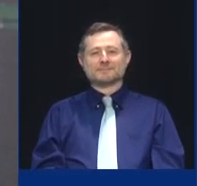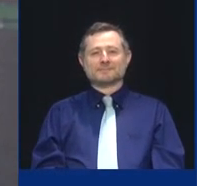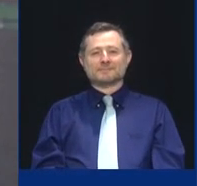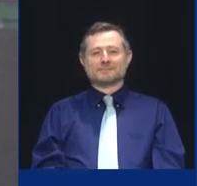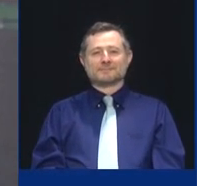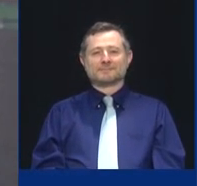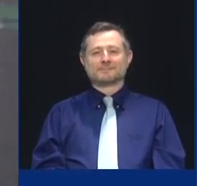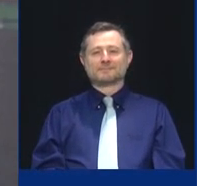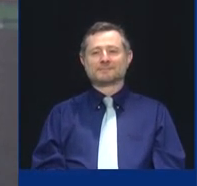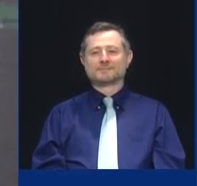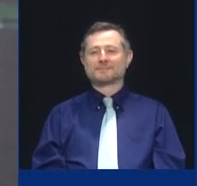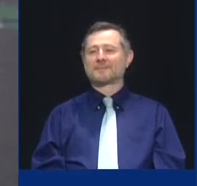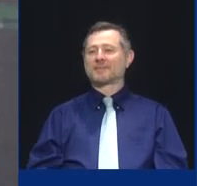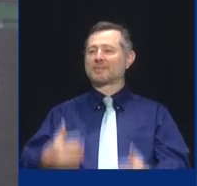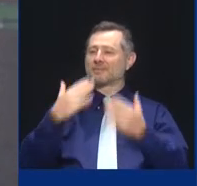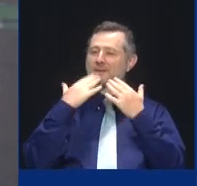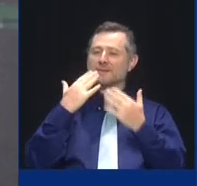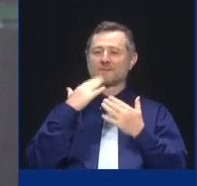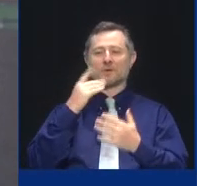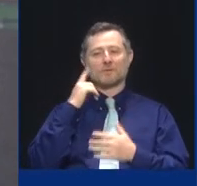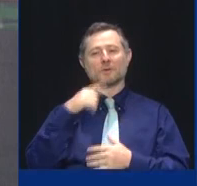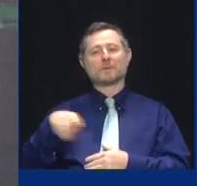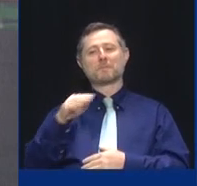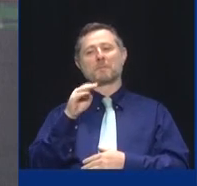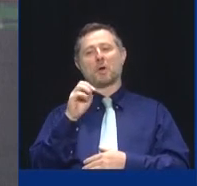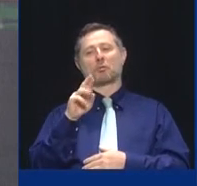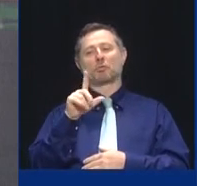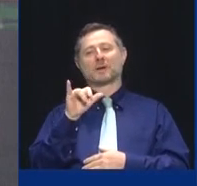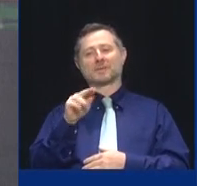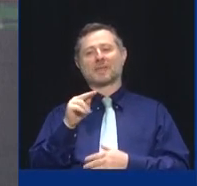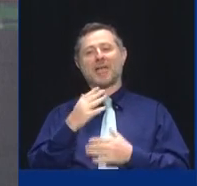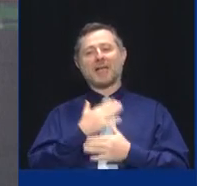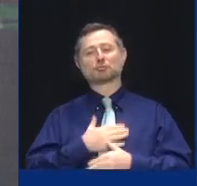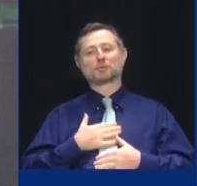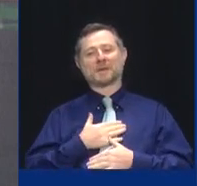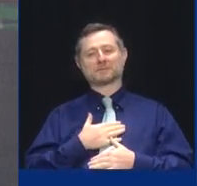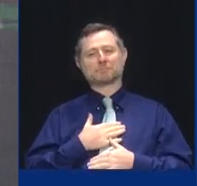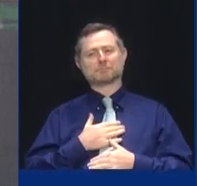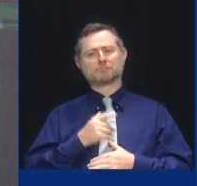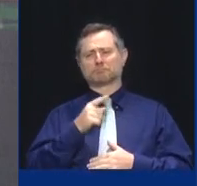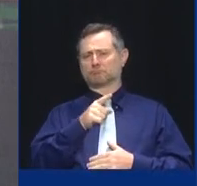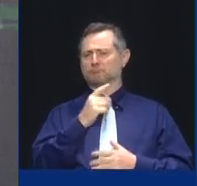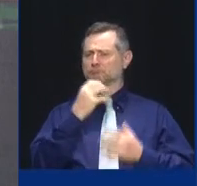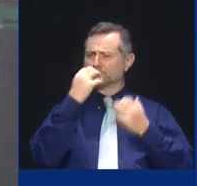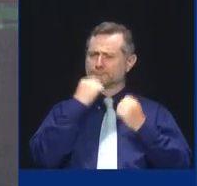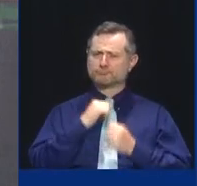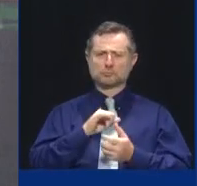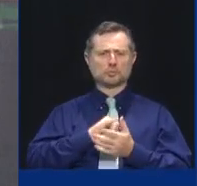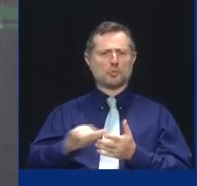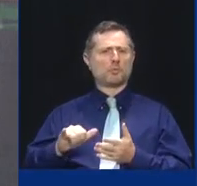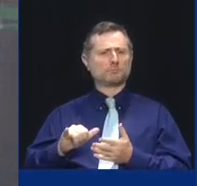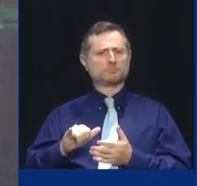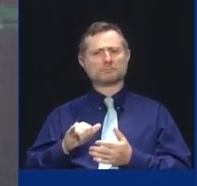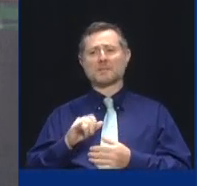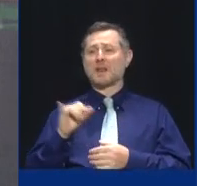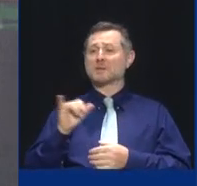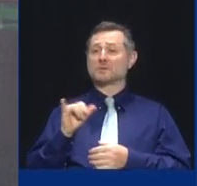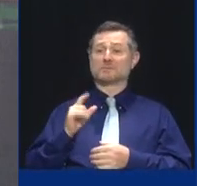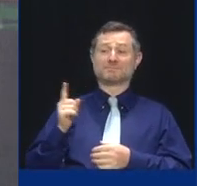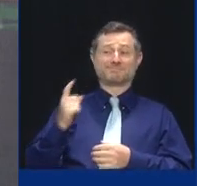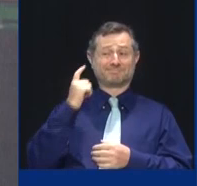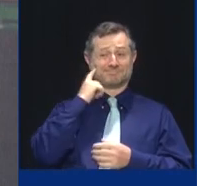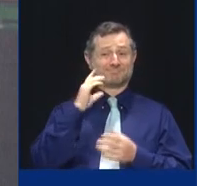We thank Merlin Entertainments for believing in New York and making, as Stephanie said, a major